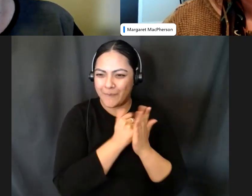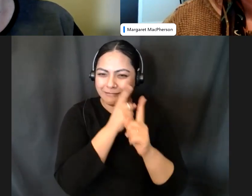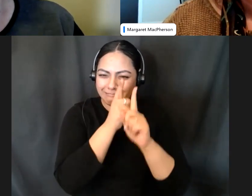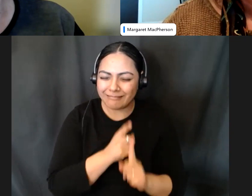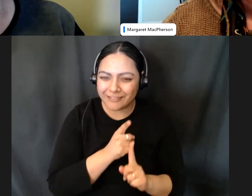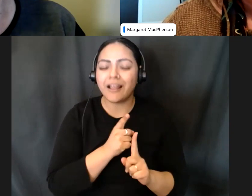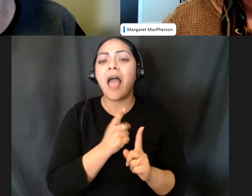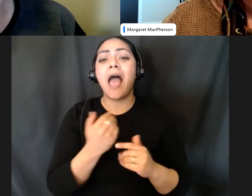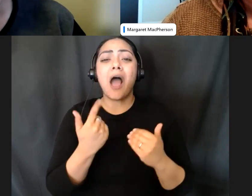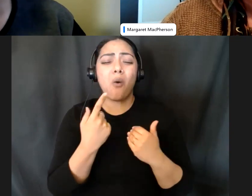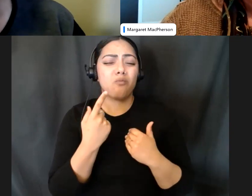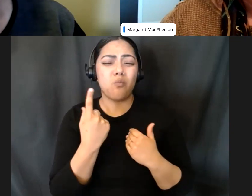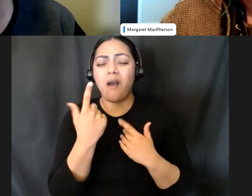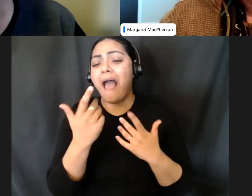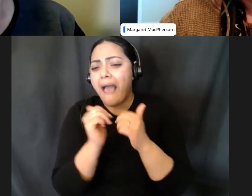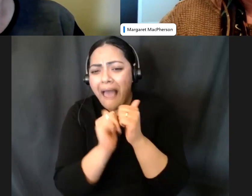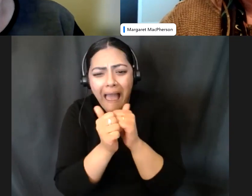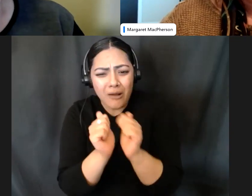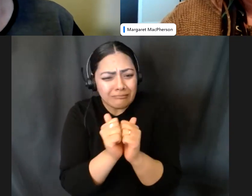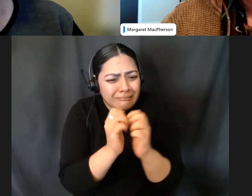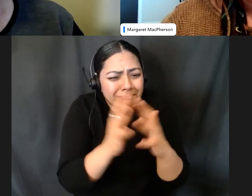it, what it looks like.